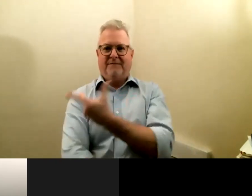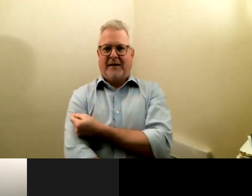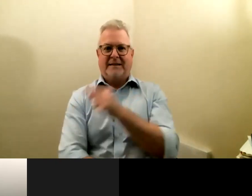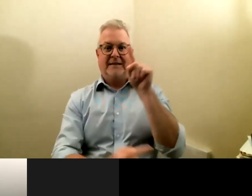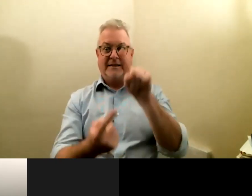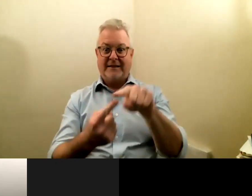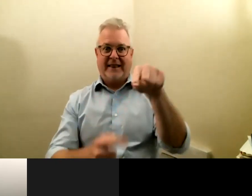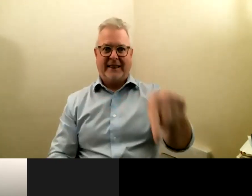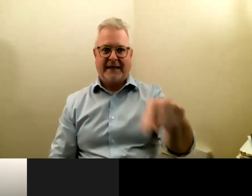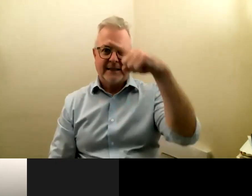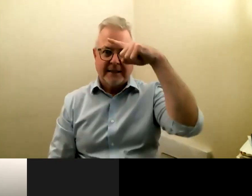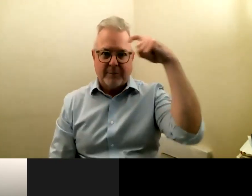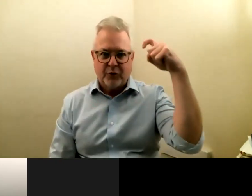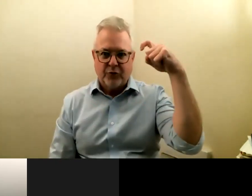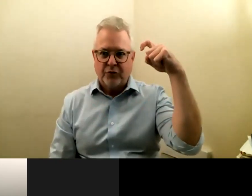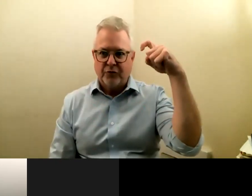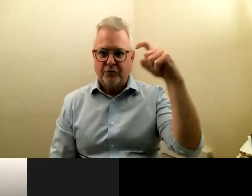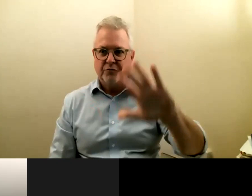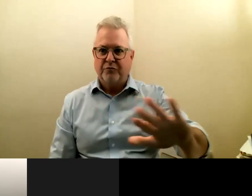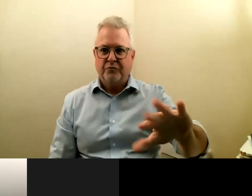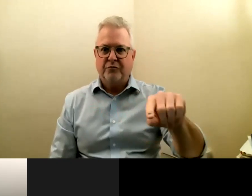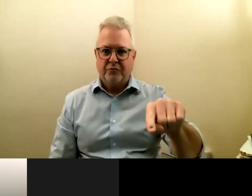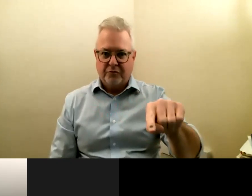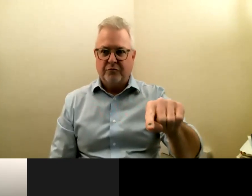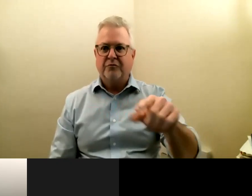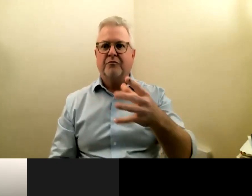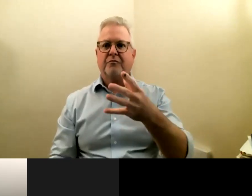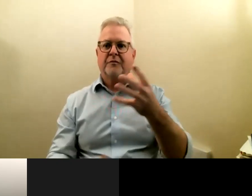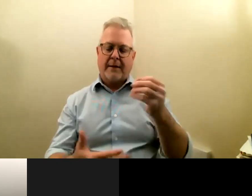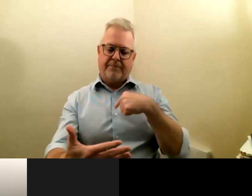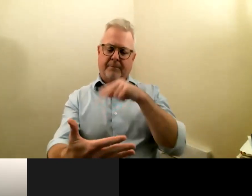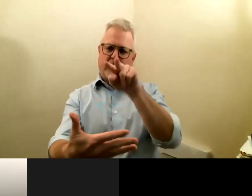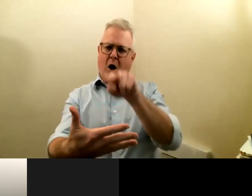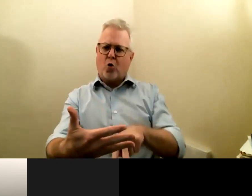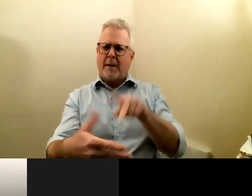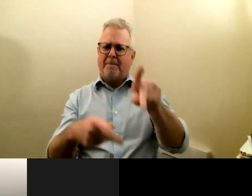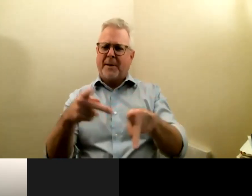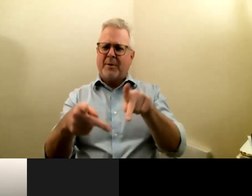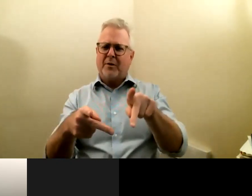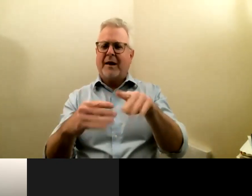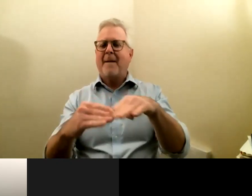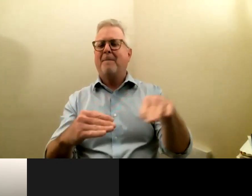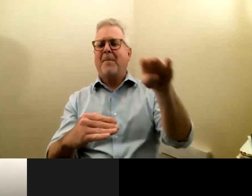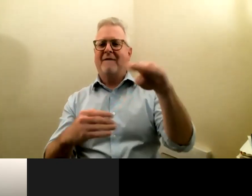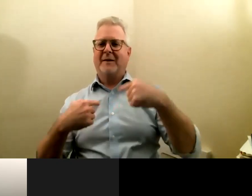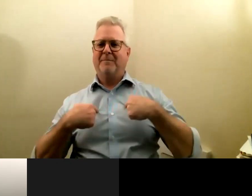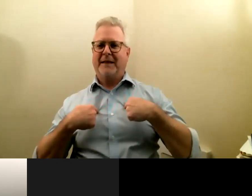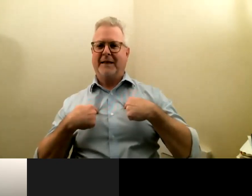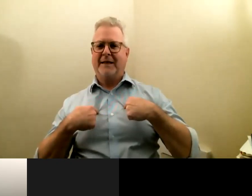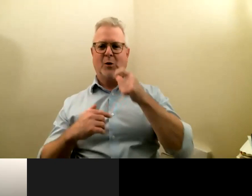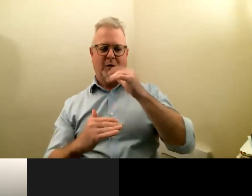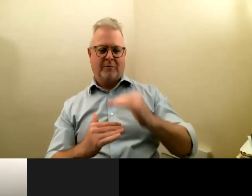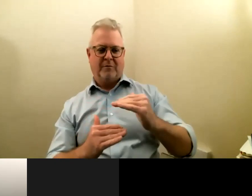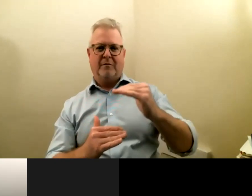guidelines, I wasn't expecting a vaccine until this summer, to be honest with you. And then I look at people who